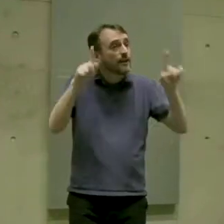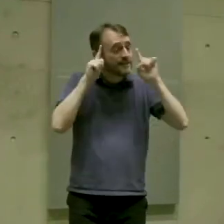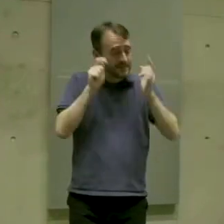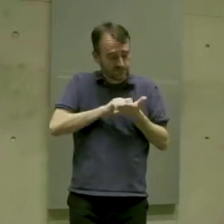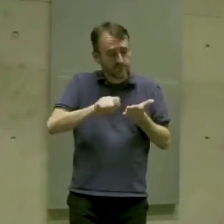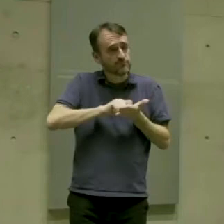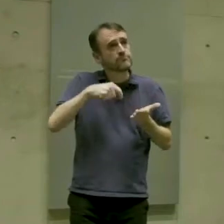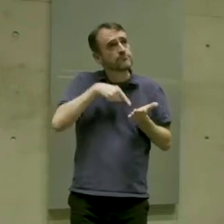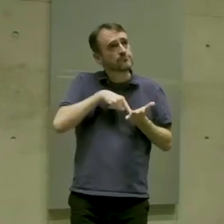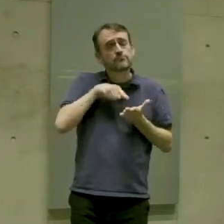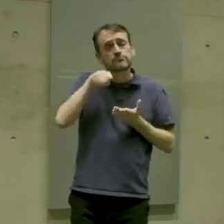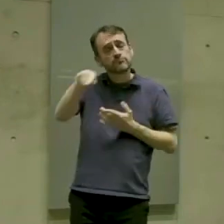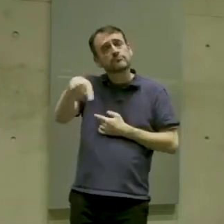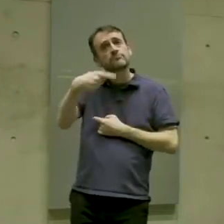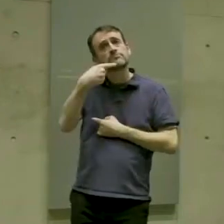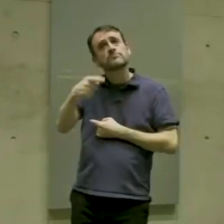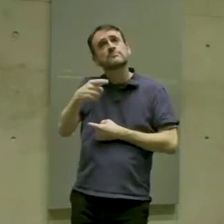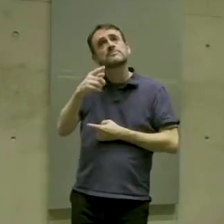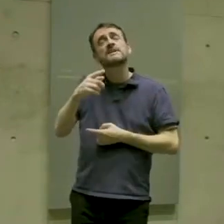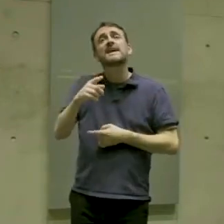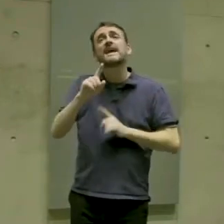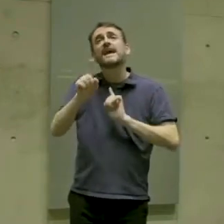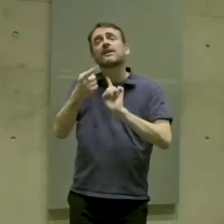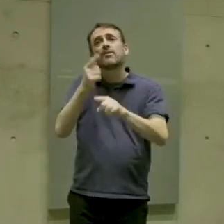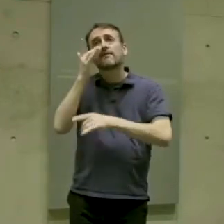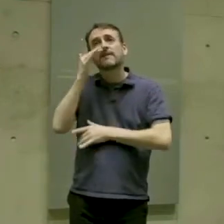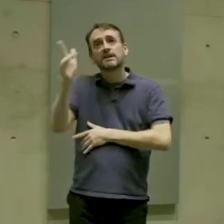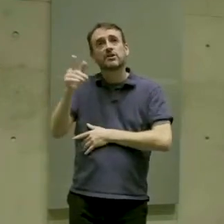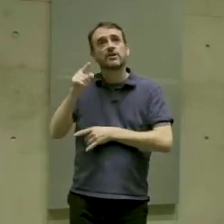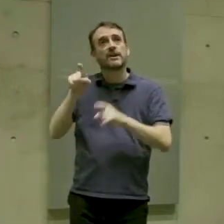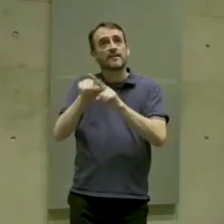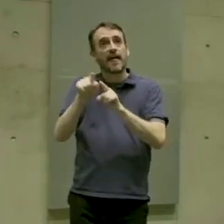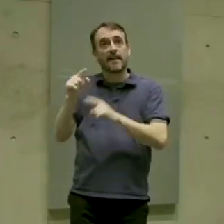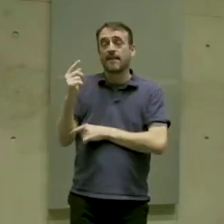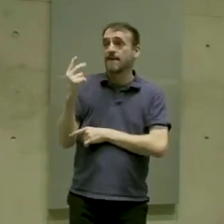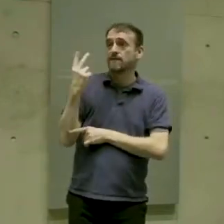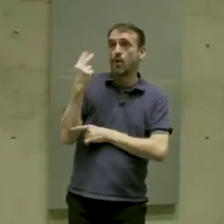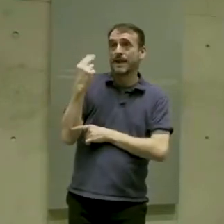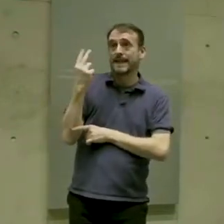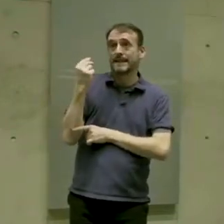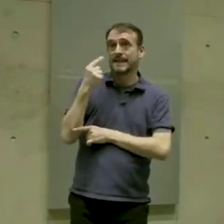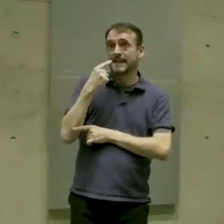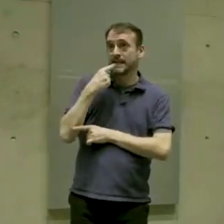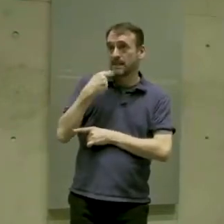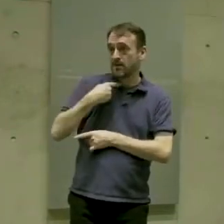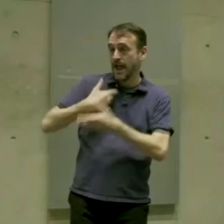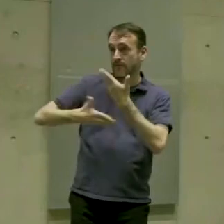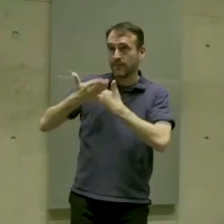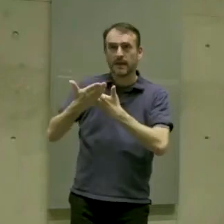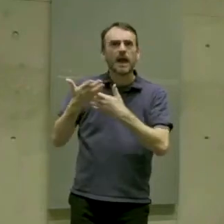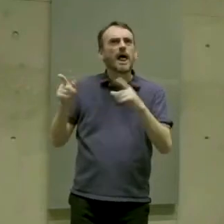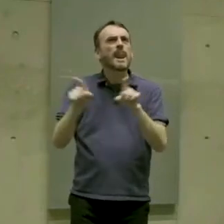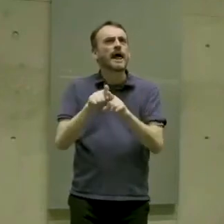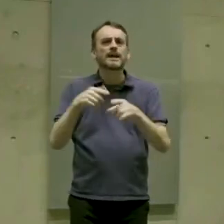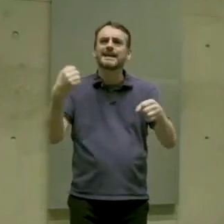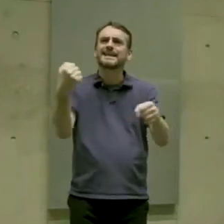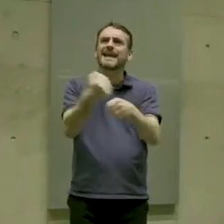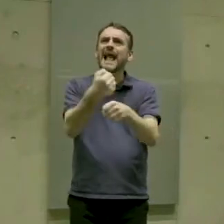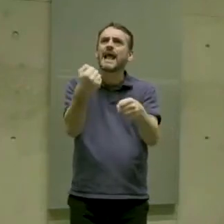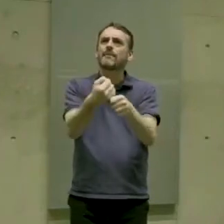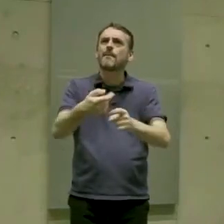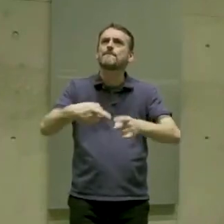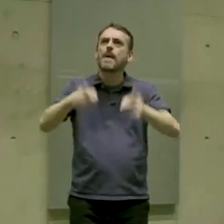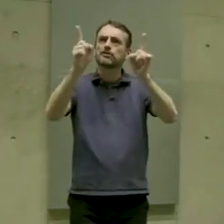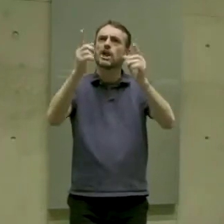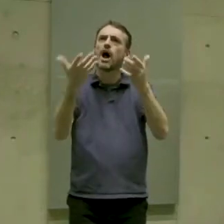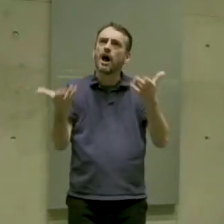interactive fiction's sort of meta-narrative presence, the voice telling us all the things, as games masters. I wanted to find a way